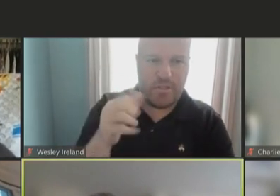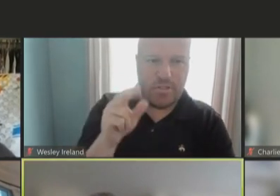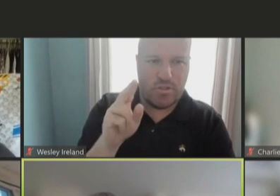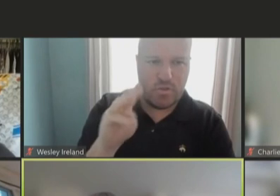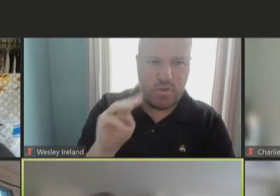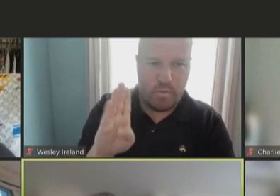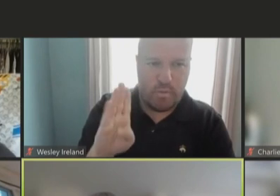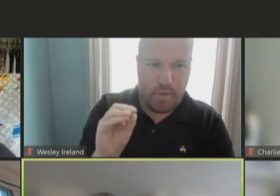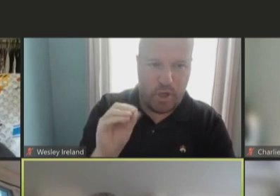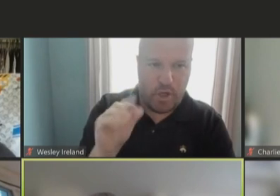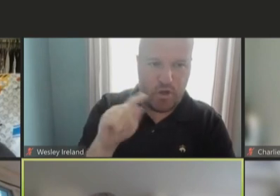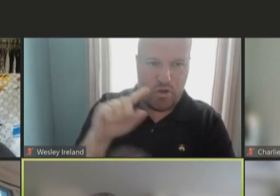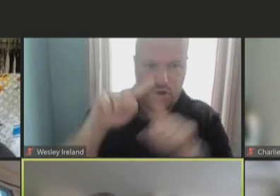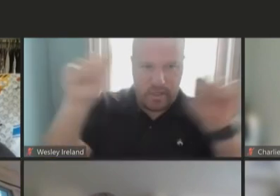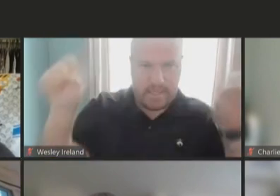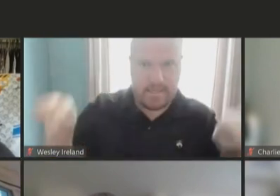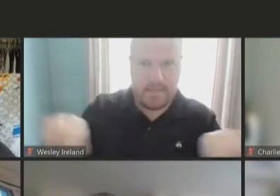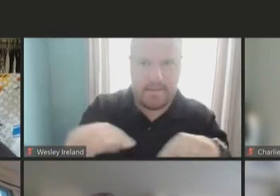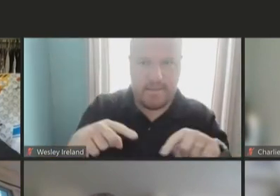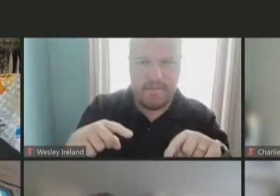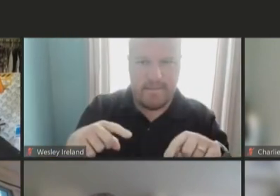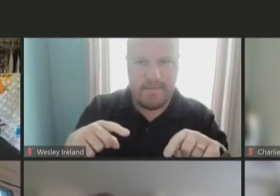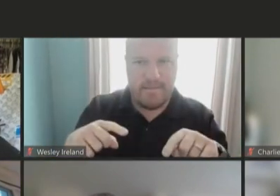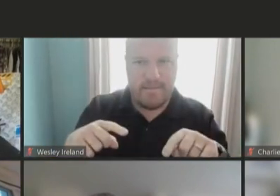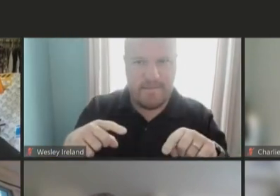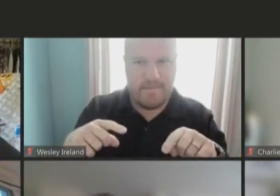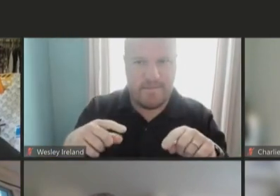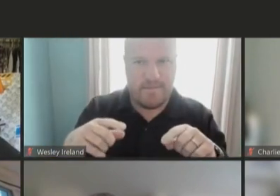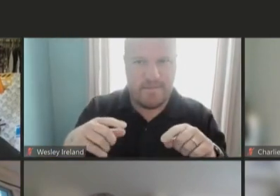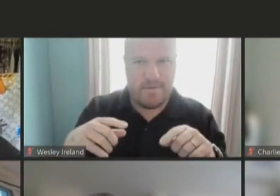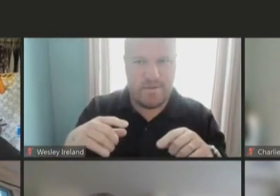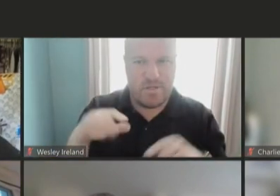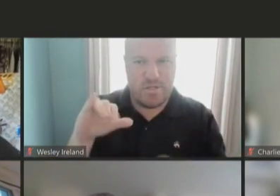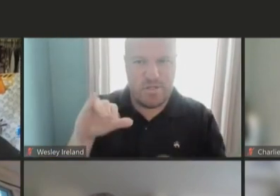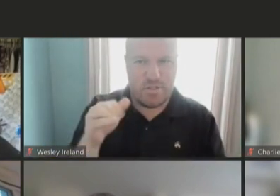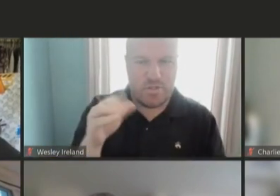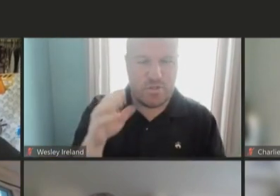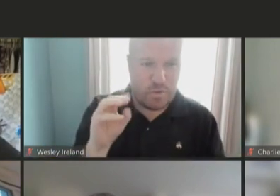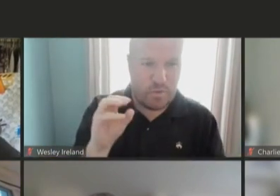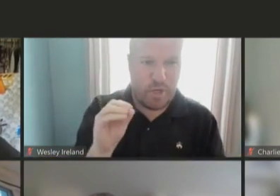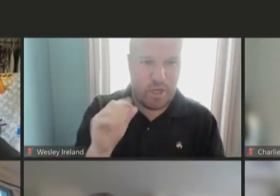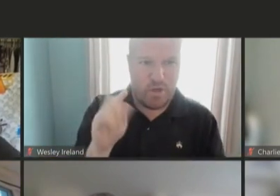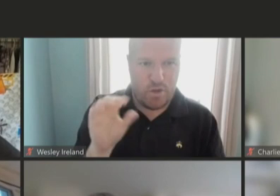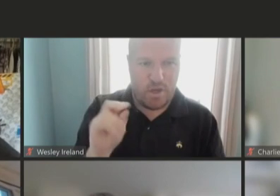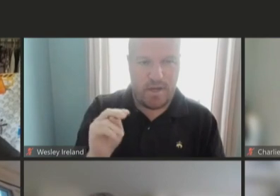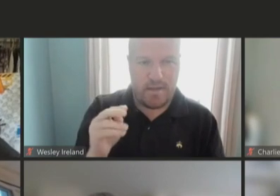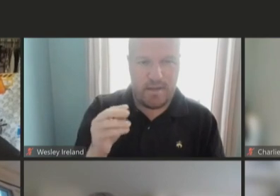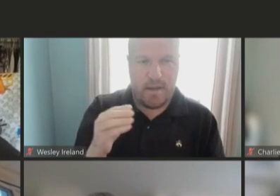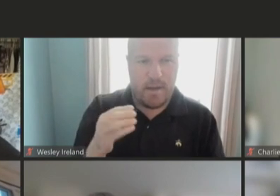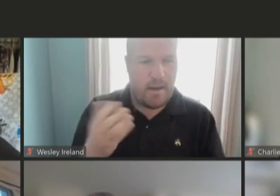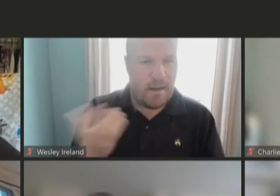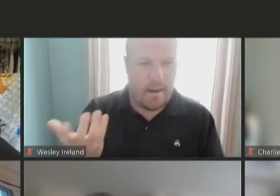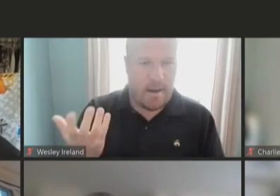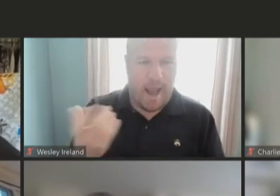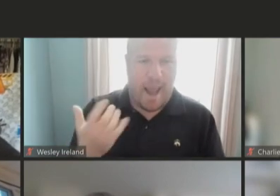when will there ever be closed captioning on the Jumbotron TV screen?